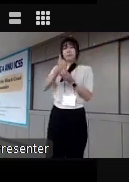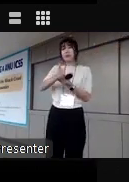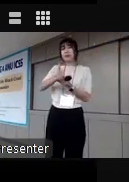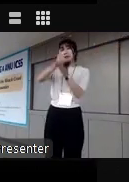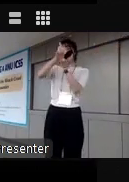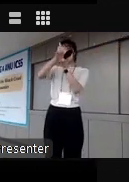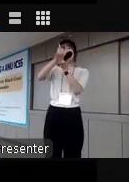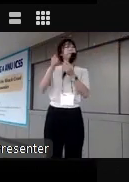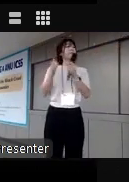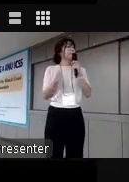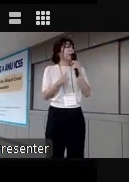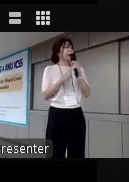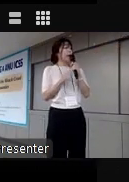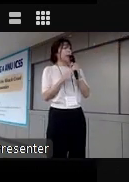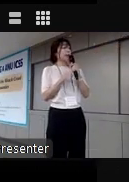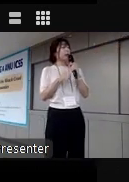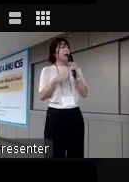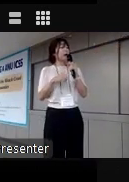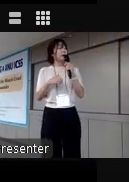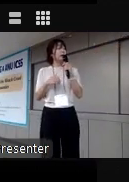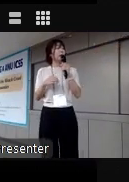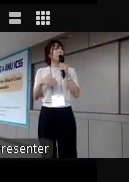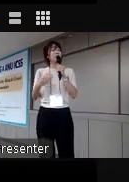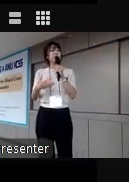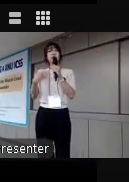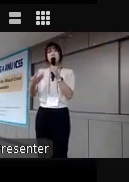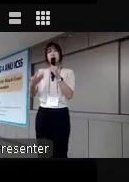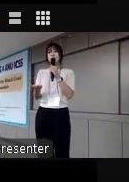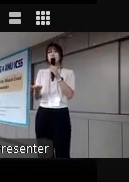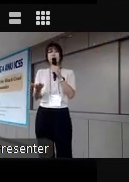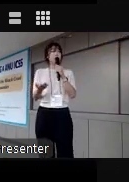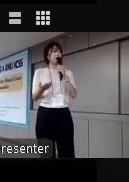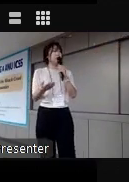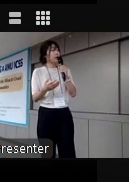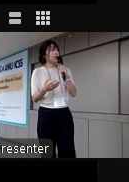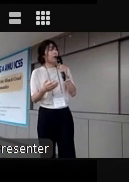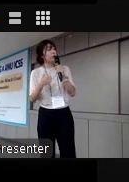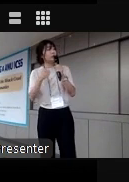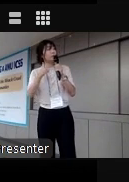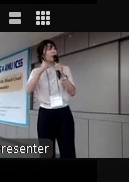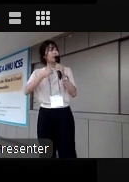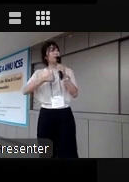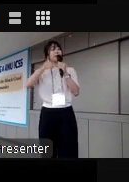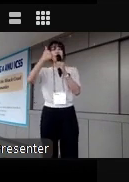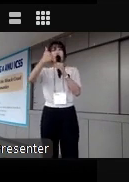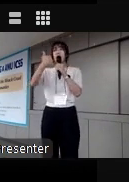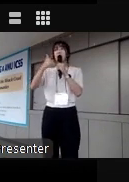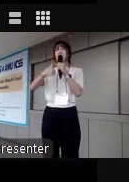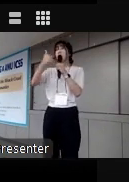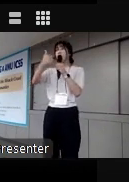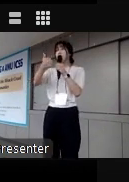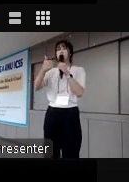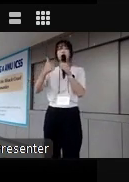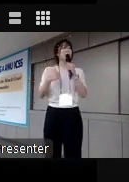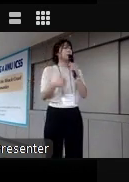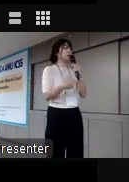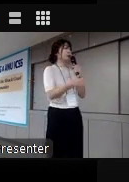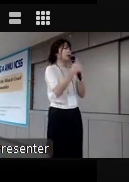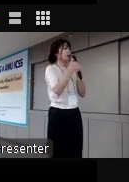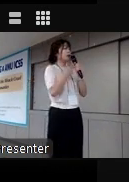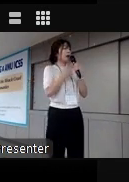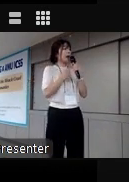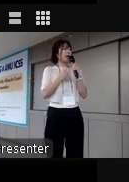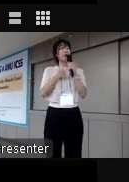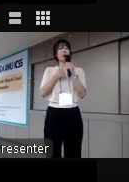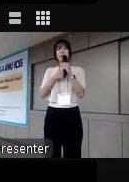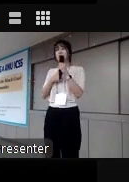this. And depending on who is helping whom, you would modify the location of this verb. So